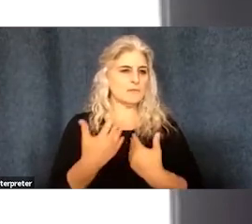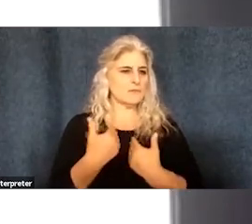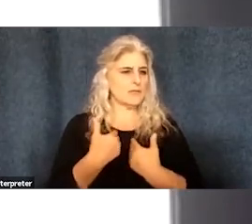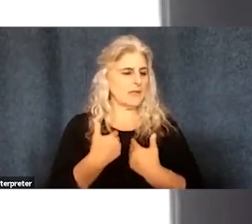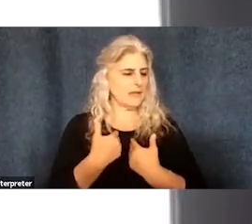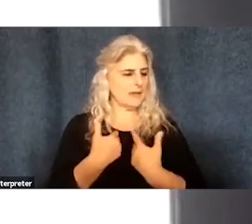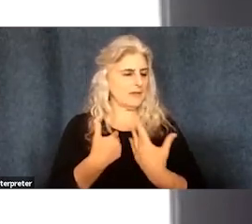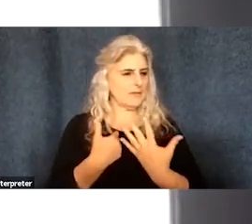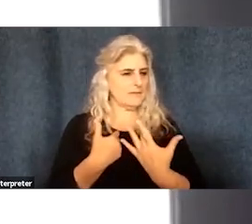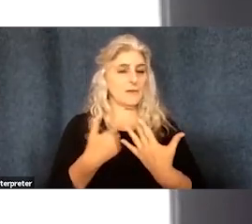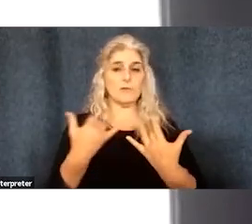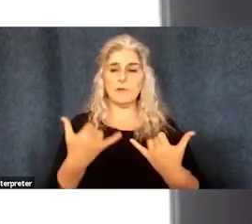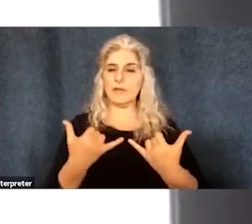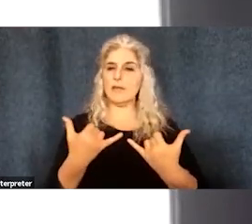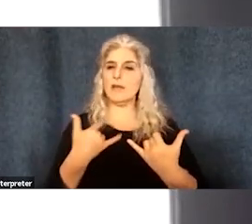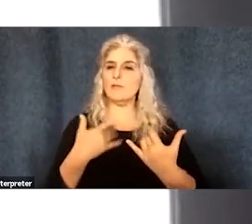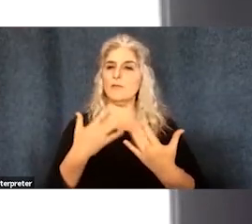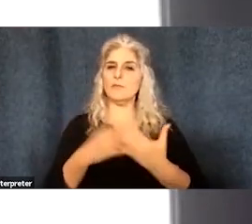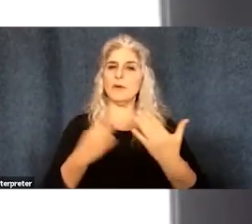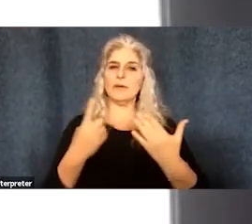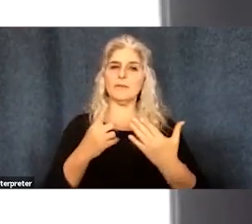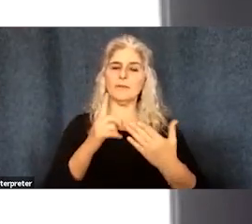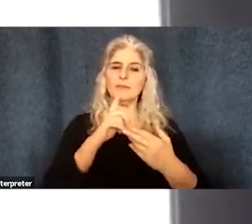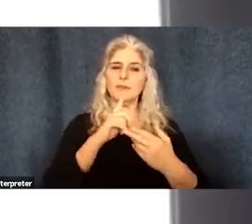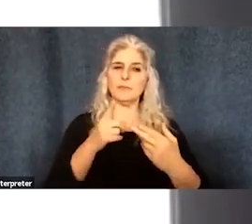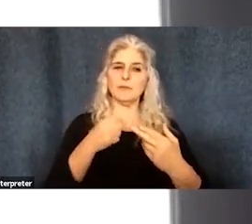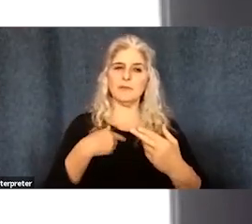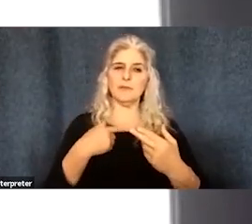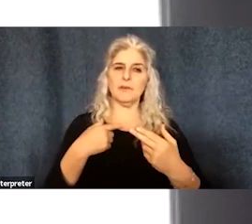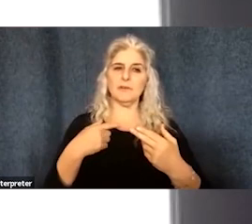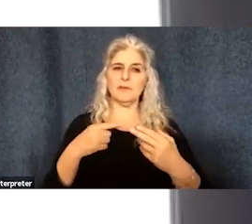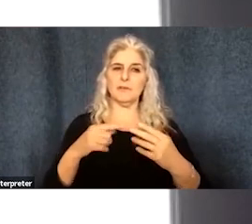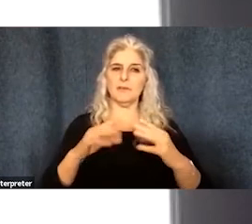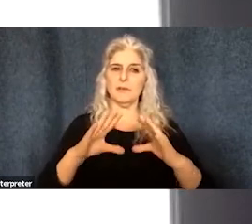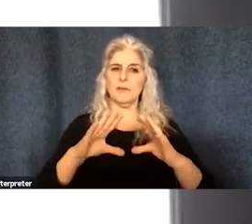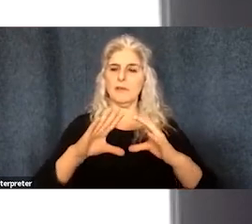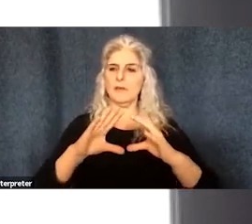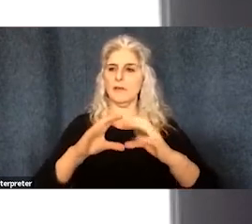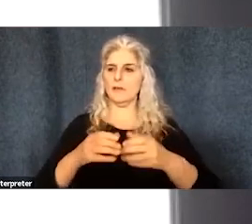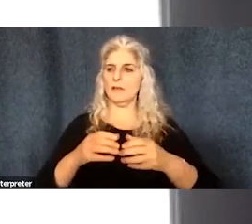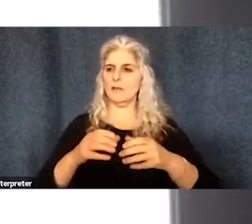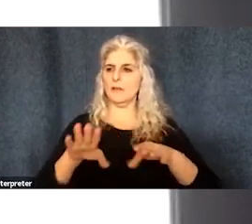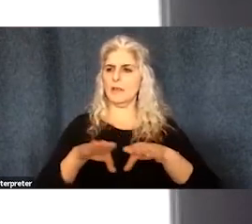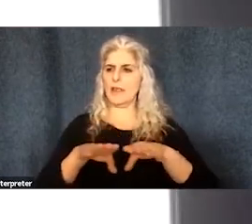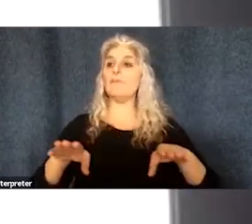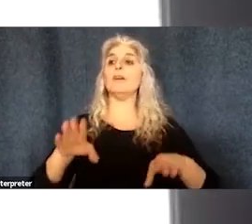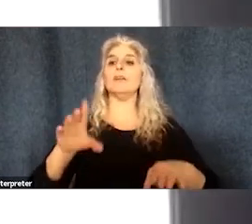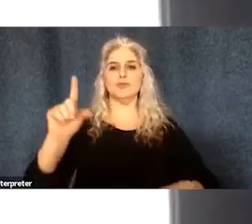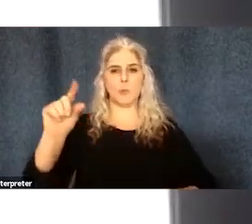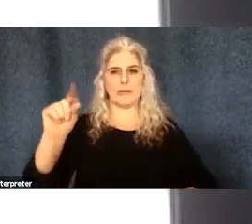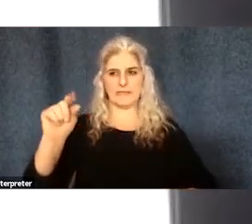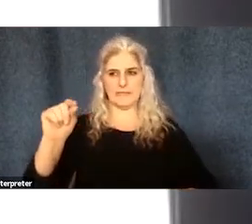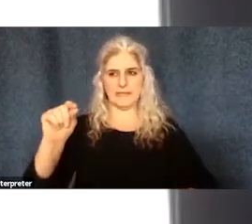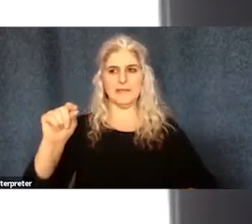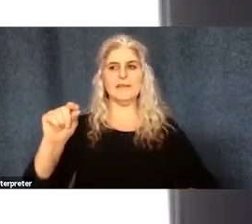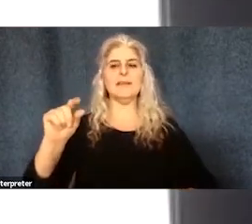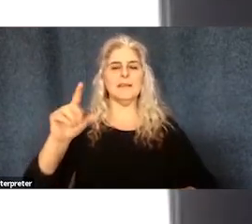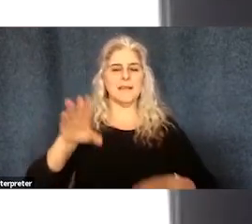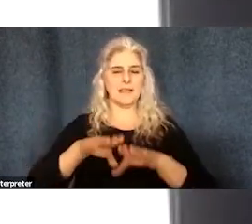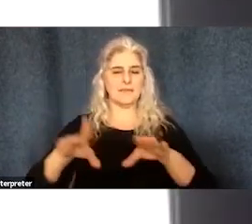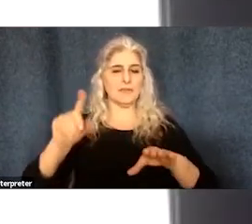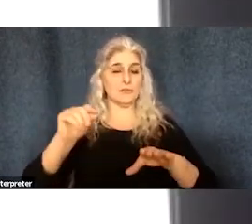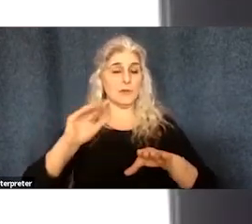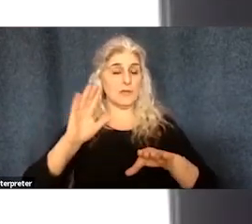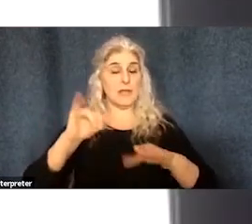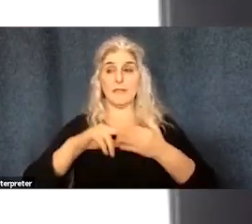we are now part of what we call Level 20, which is an organization dedicated to improving gender diversity in